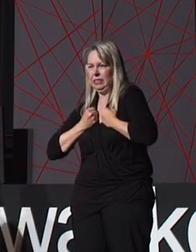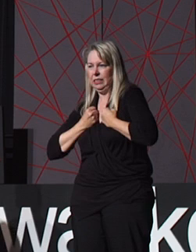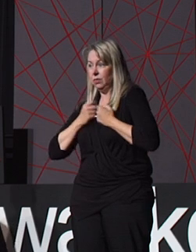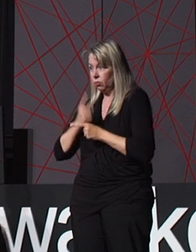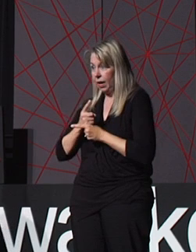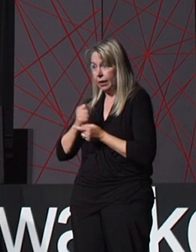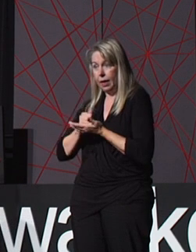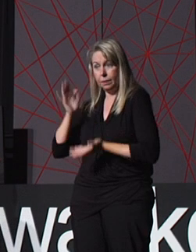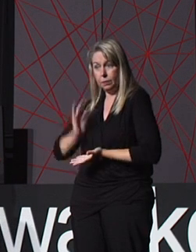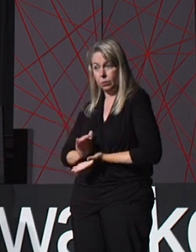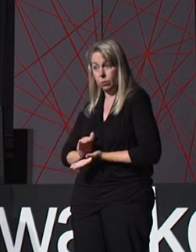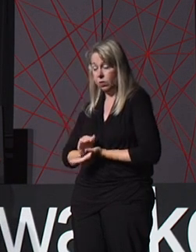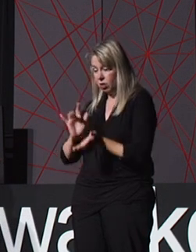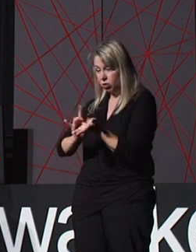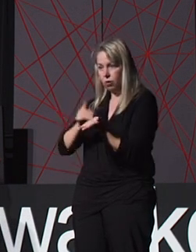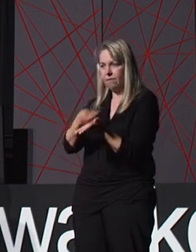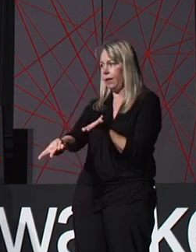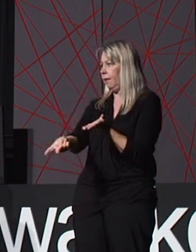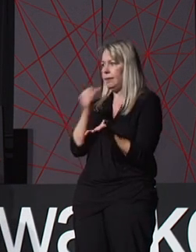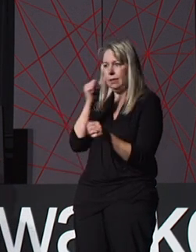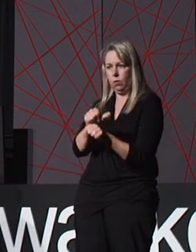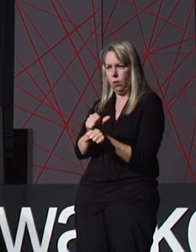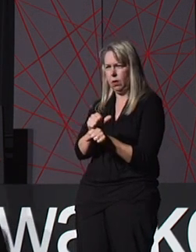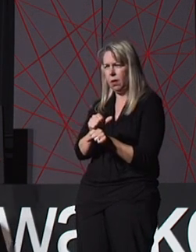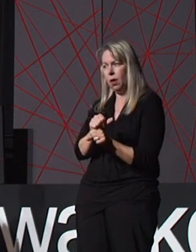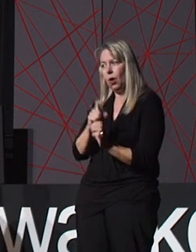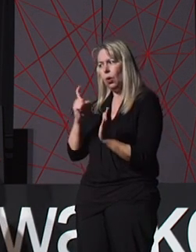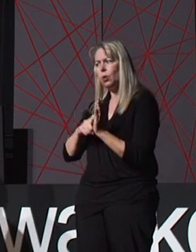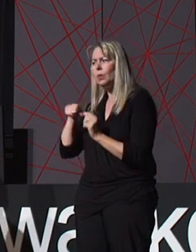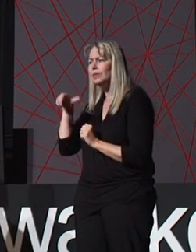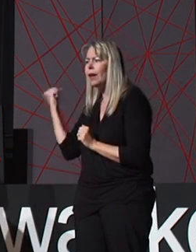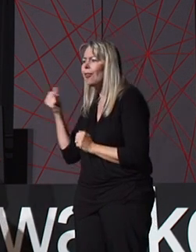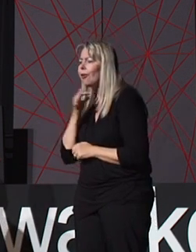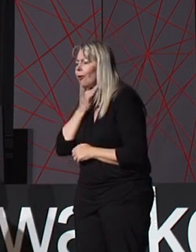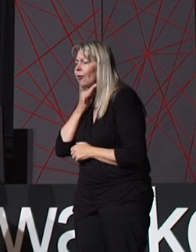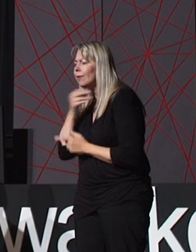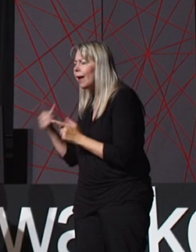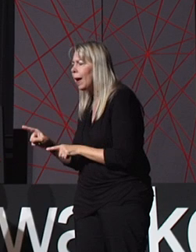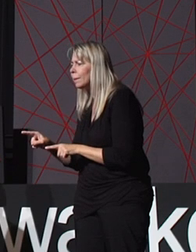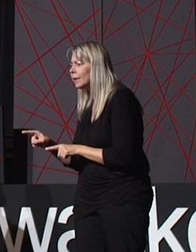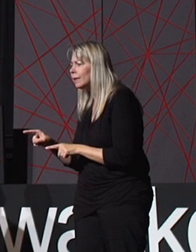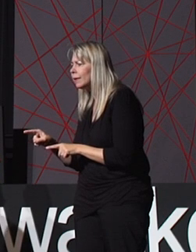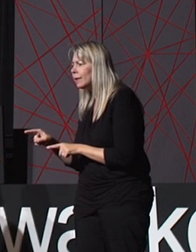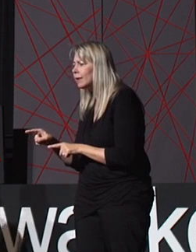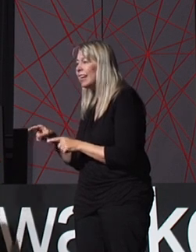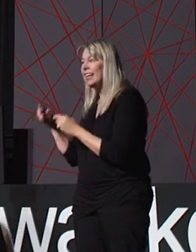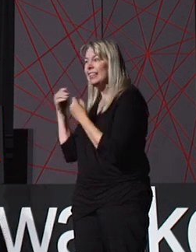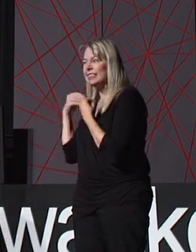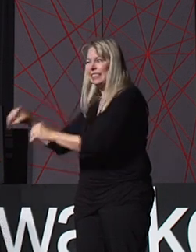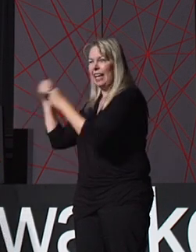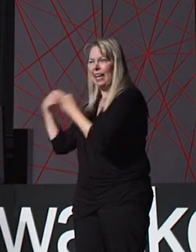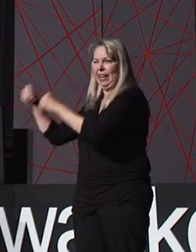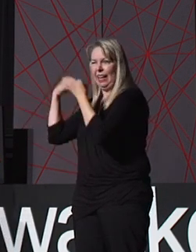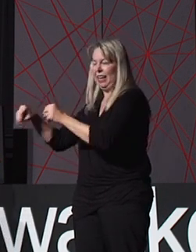Well, the drug failed. It didn't work at all. But researchers noticed another very curious effect. Sales of this drug now